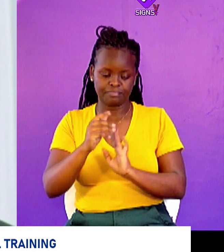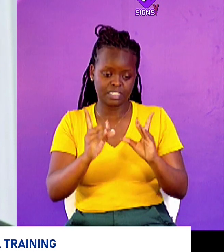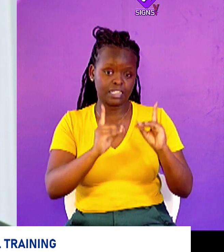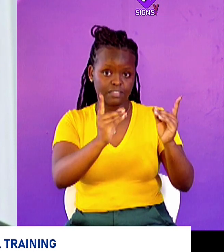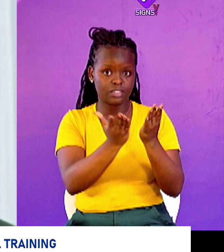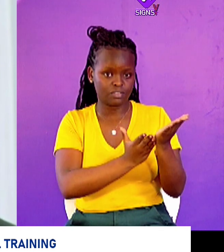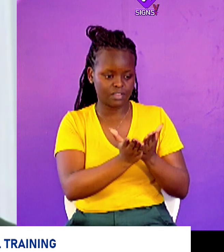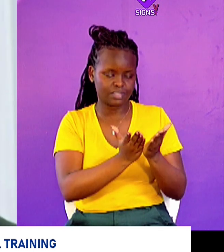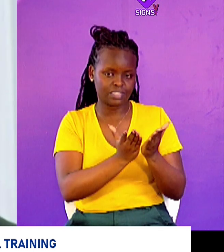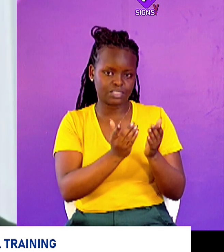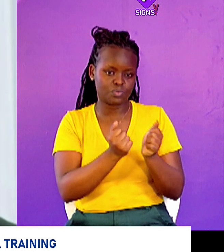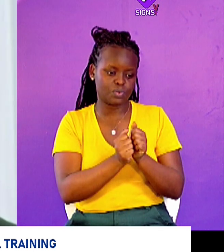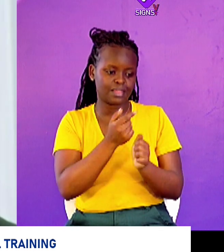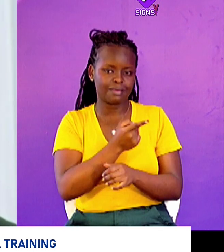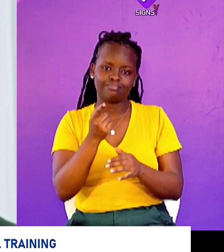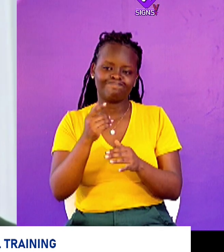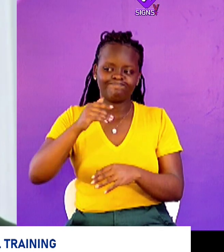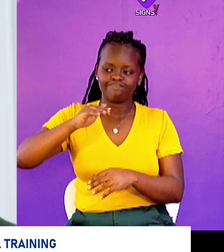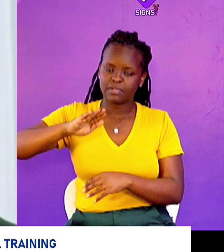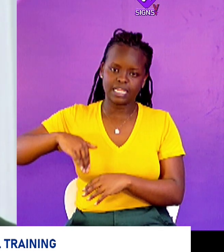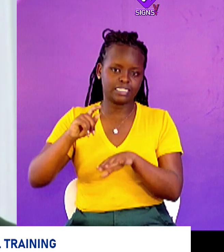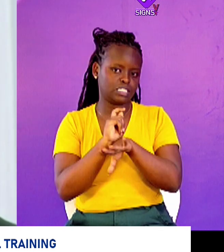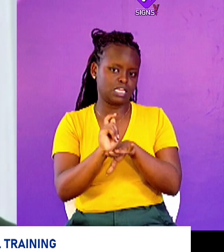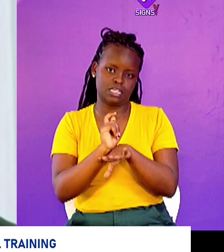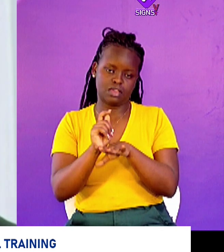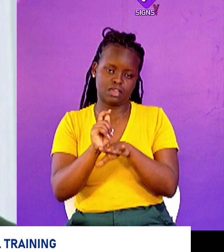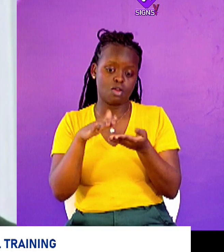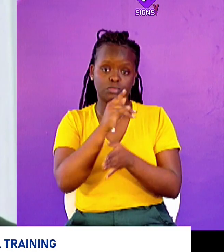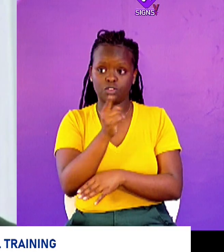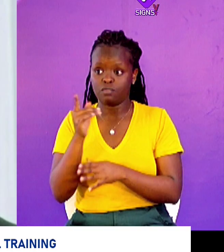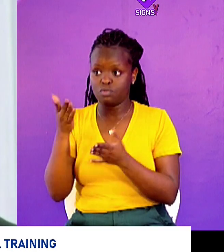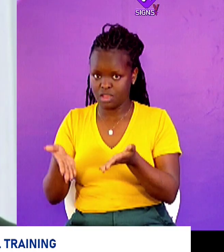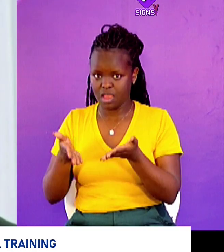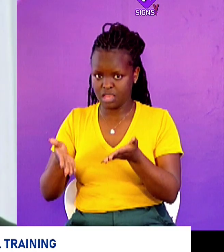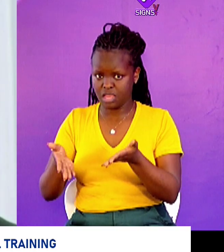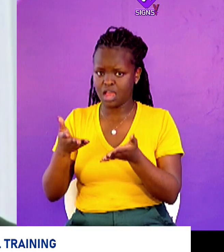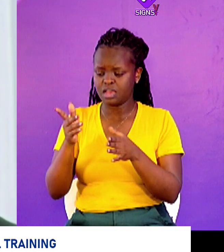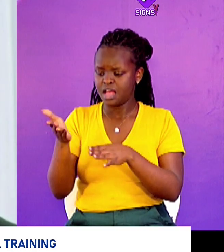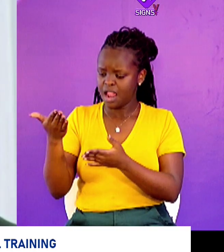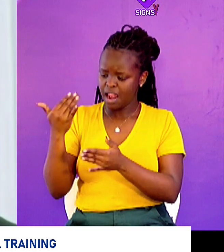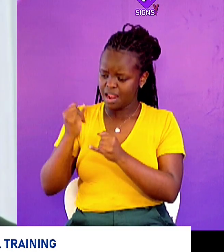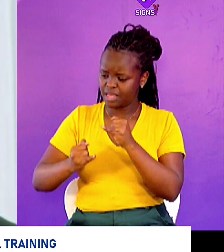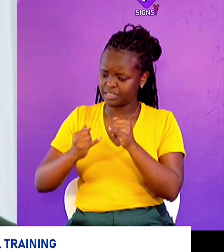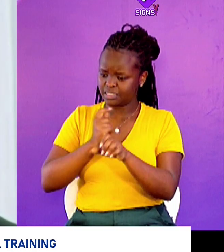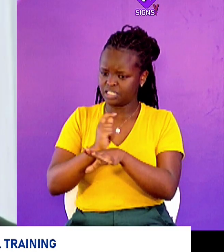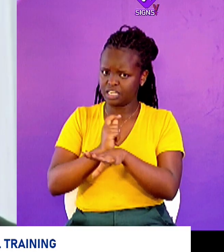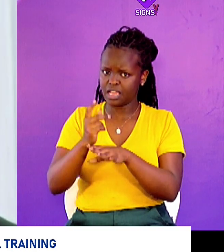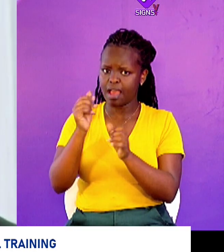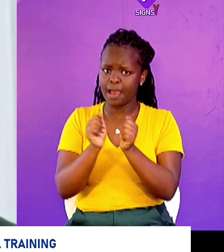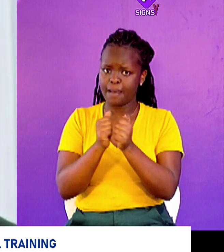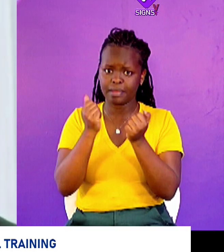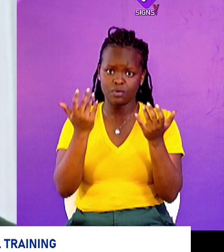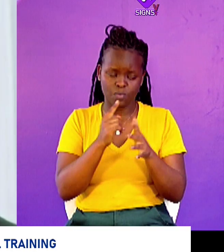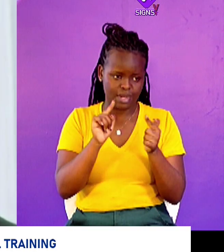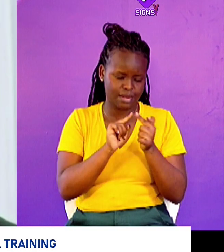among them delayed training. And most of you are here, the last training that happened was 2018, meaning